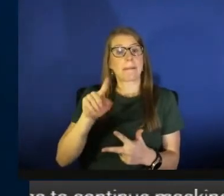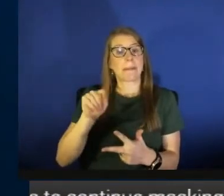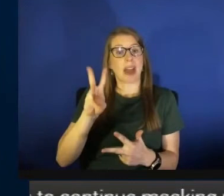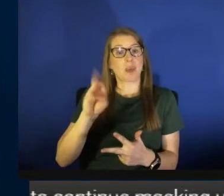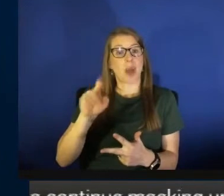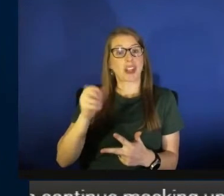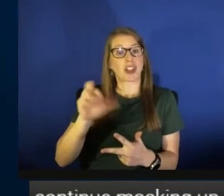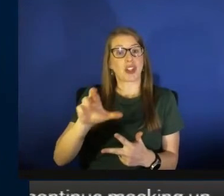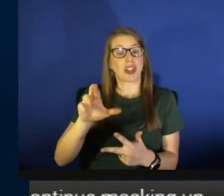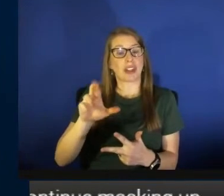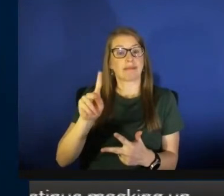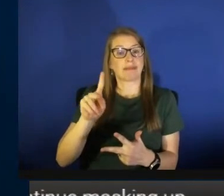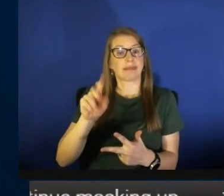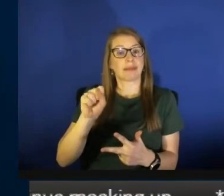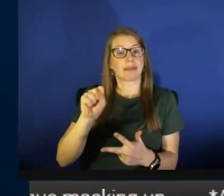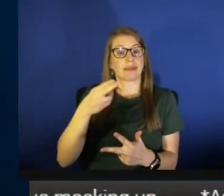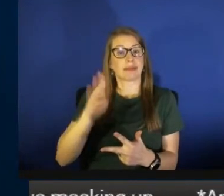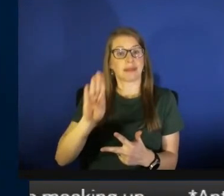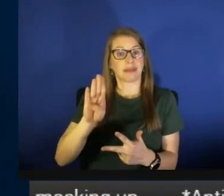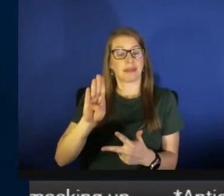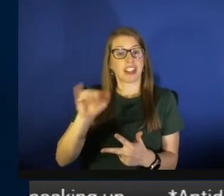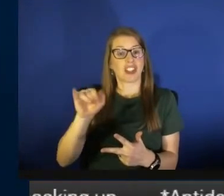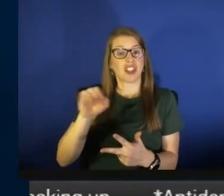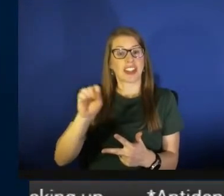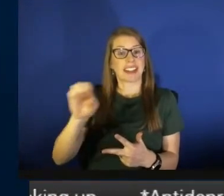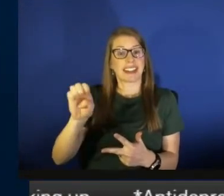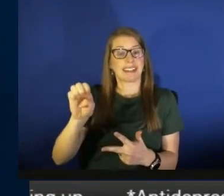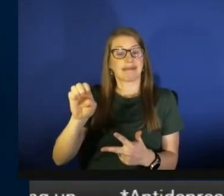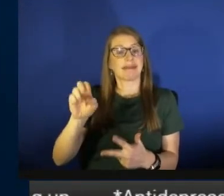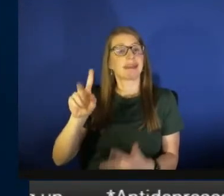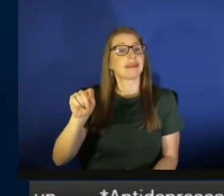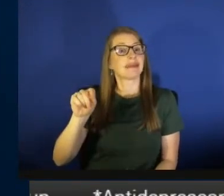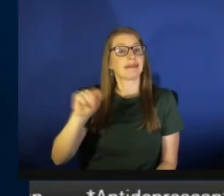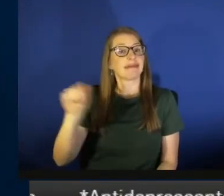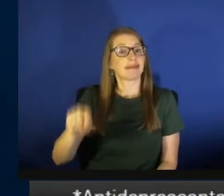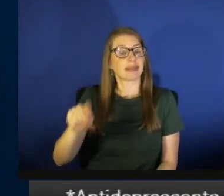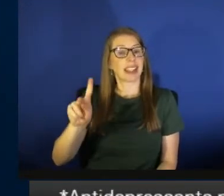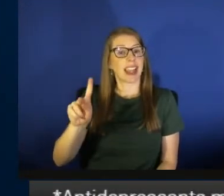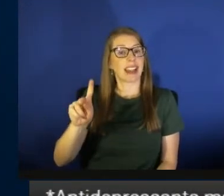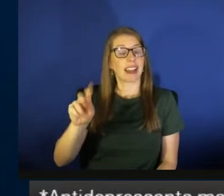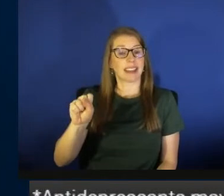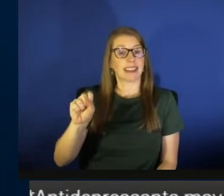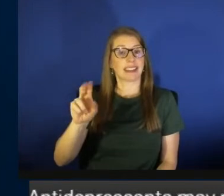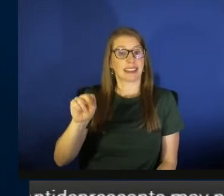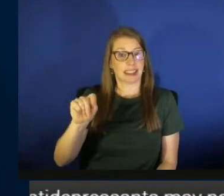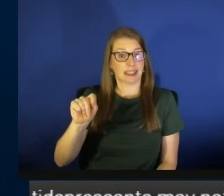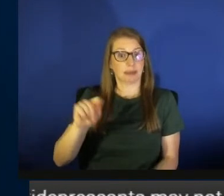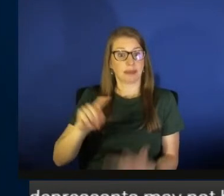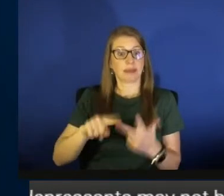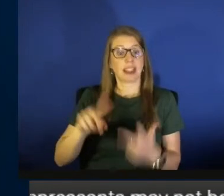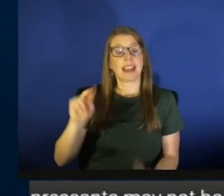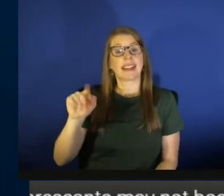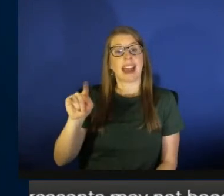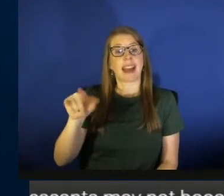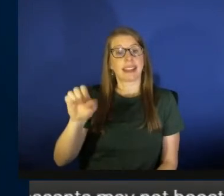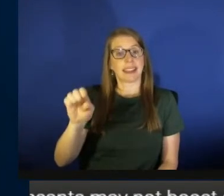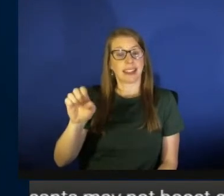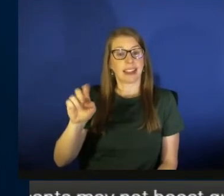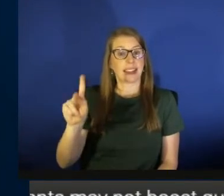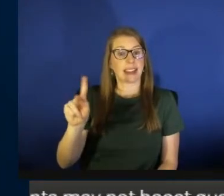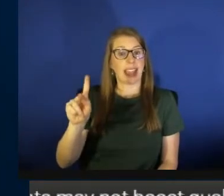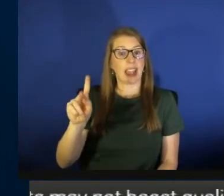Channel 41. Jesse Frey, he's the News Director in Topeka at KSNT. Natalie Davis, reporter and anchor at KWICH in Wichita. And of